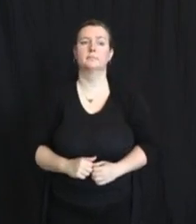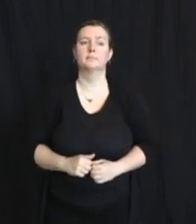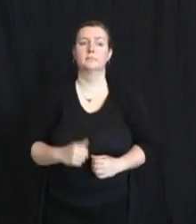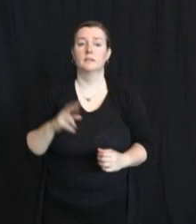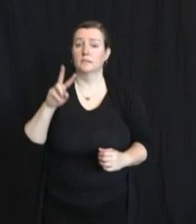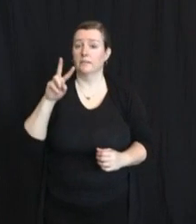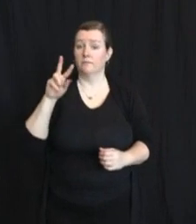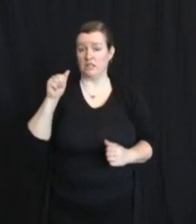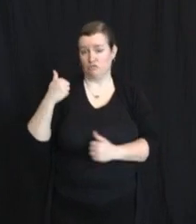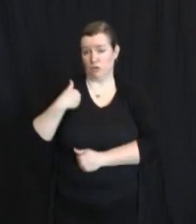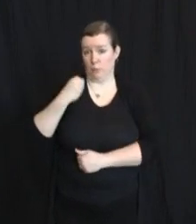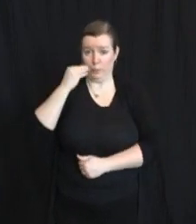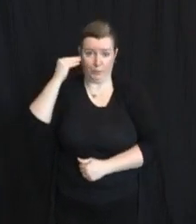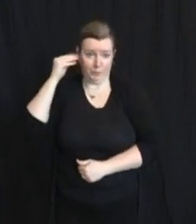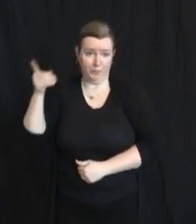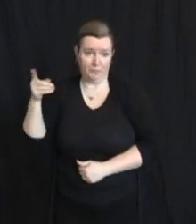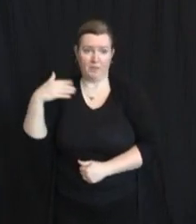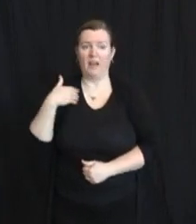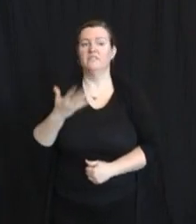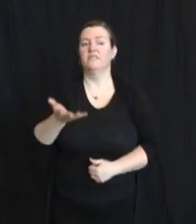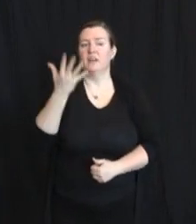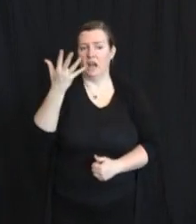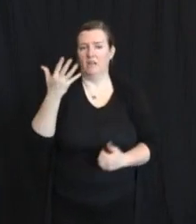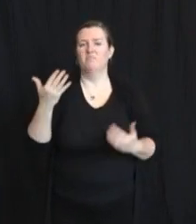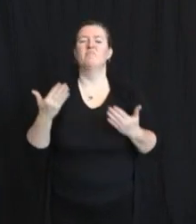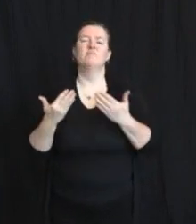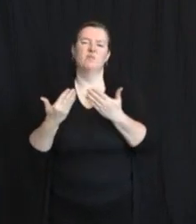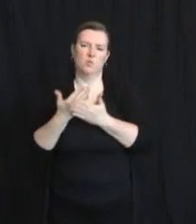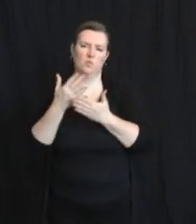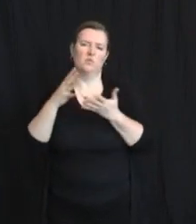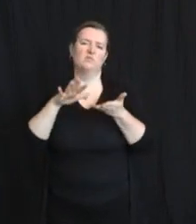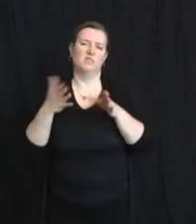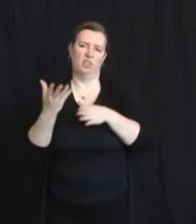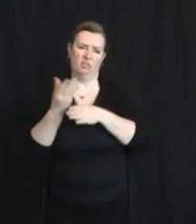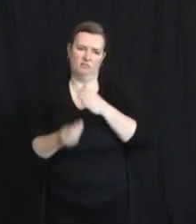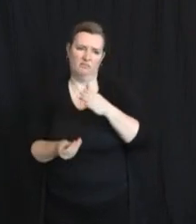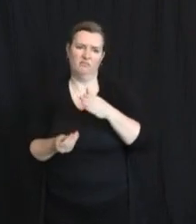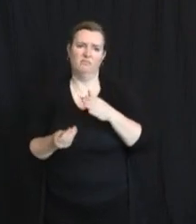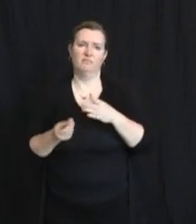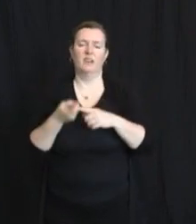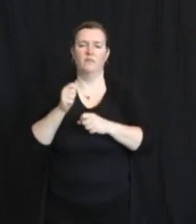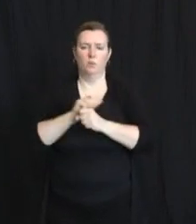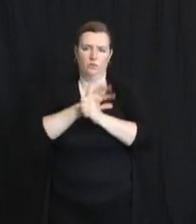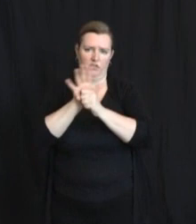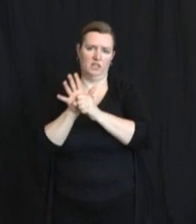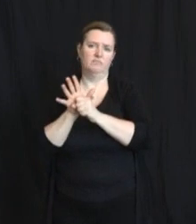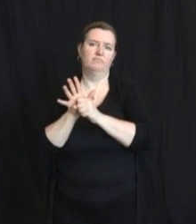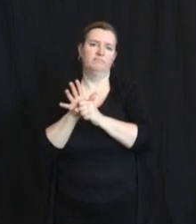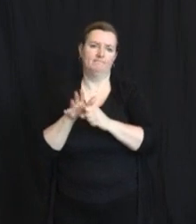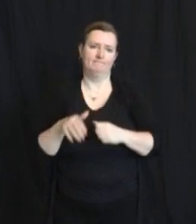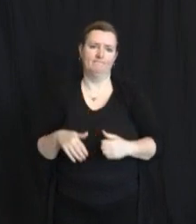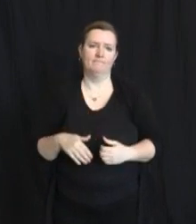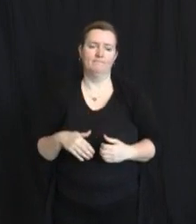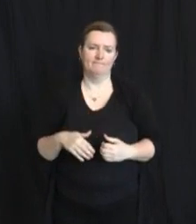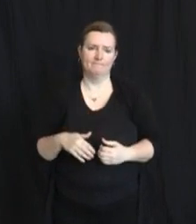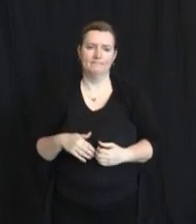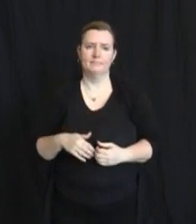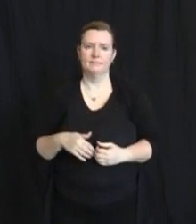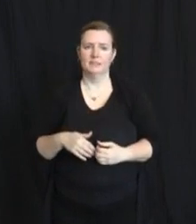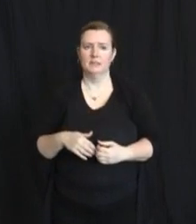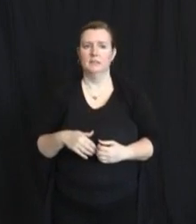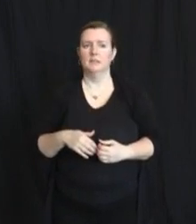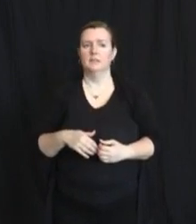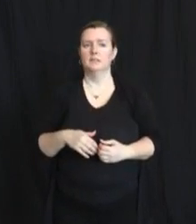reporting 5 additional deaths associated with COVID-19. We also are